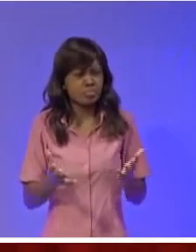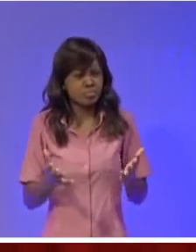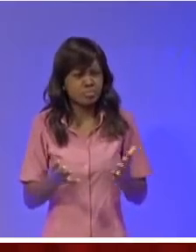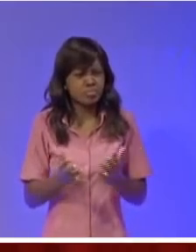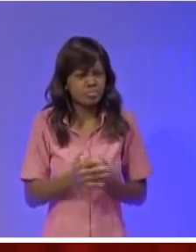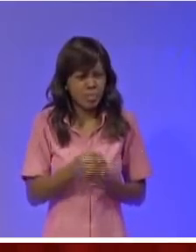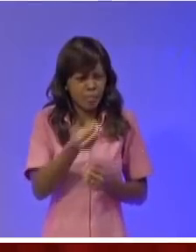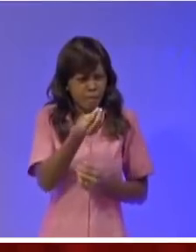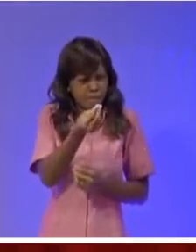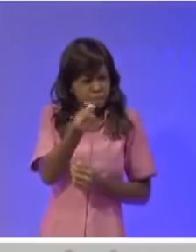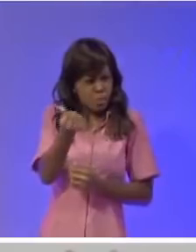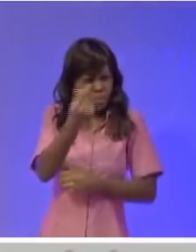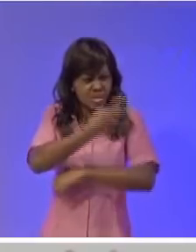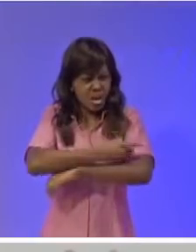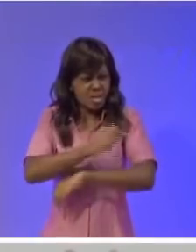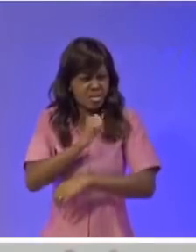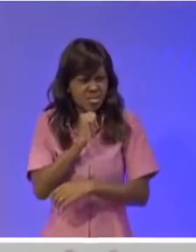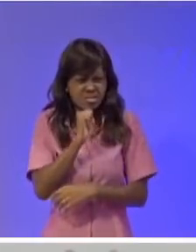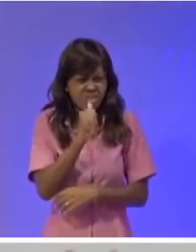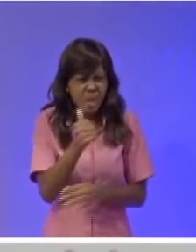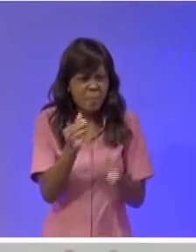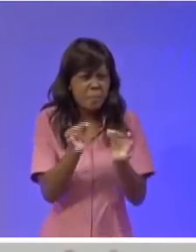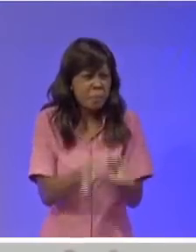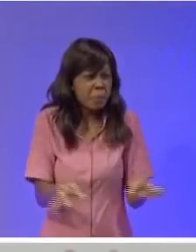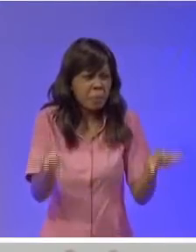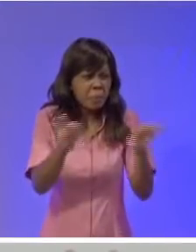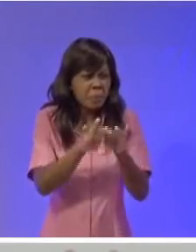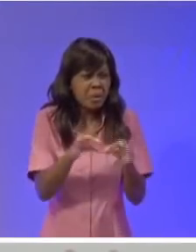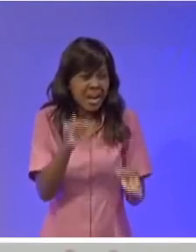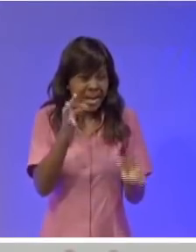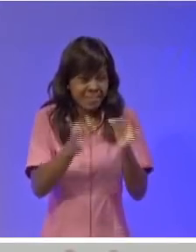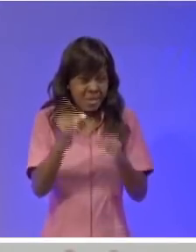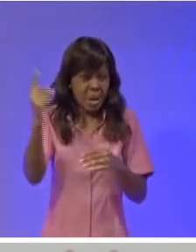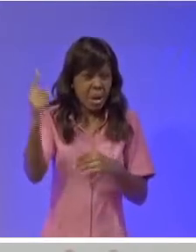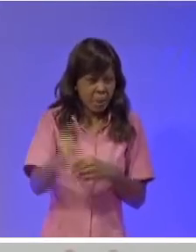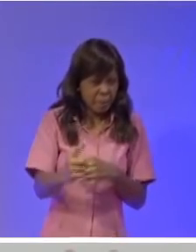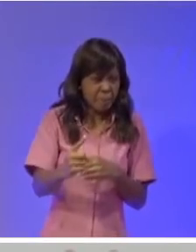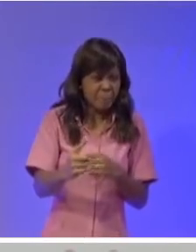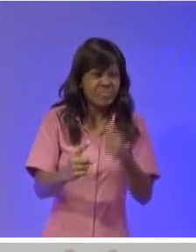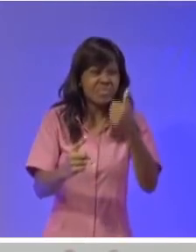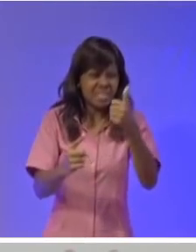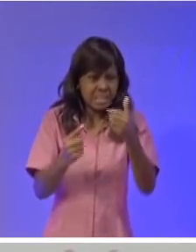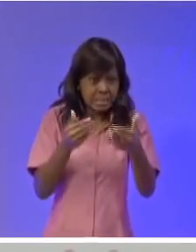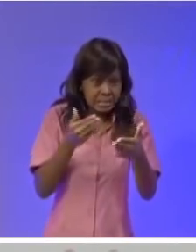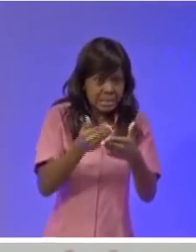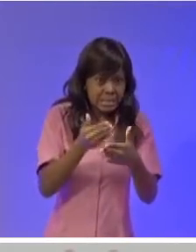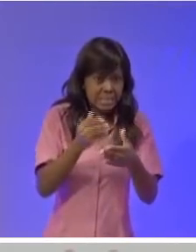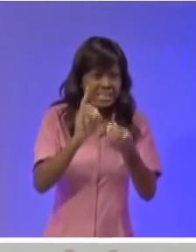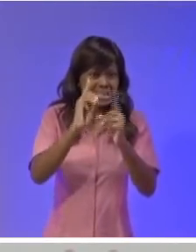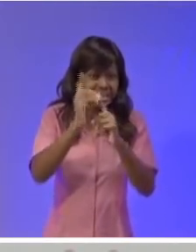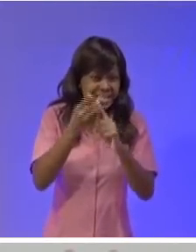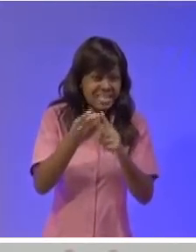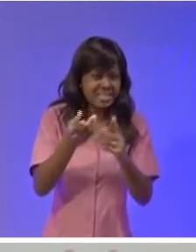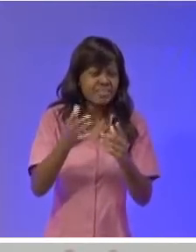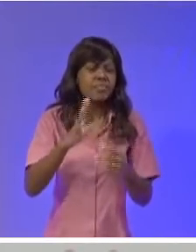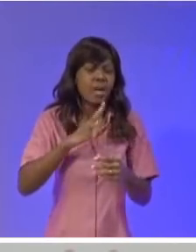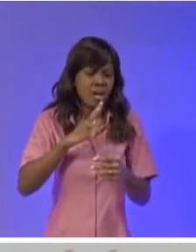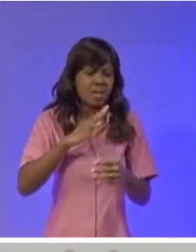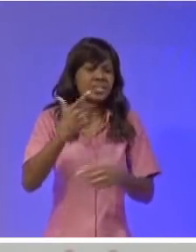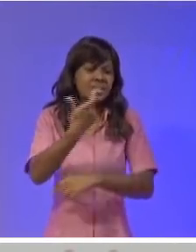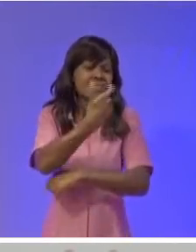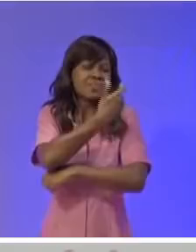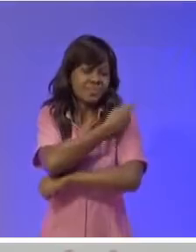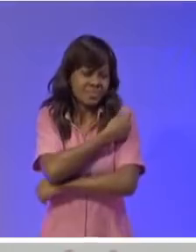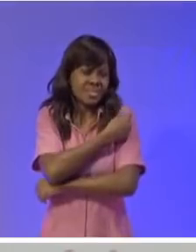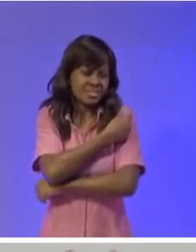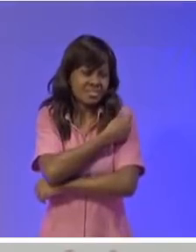through the CEOs when we met with them that, I mean, there needs to be some level of discretion at the healthcare workers level, right? So